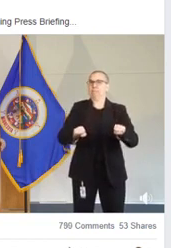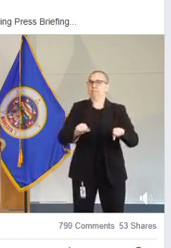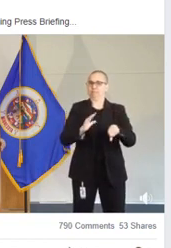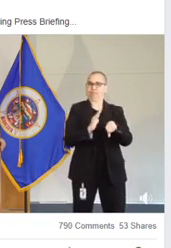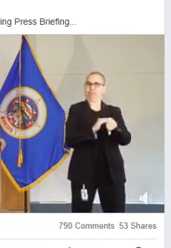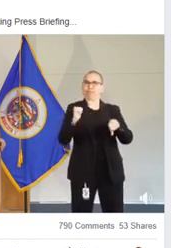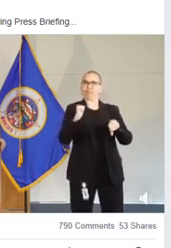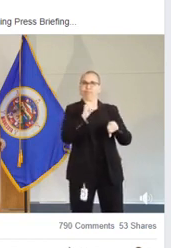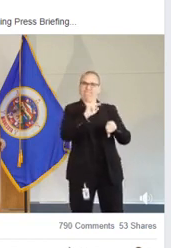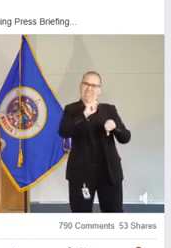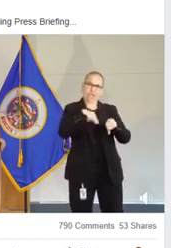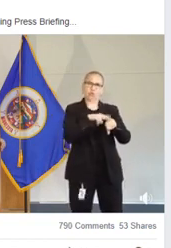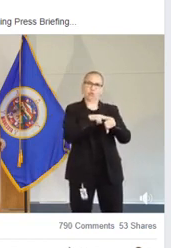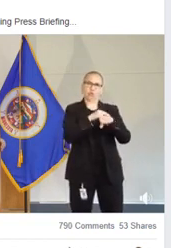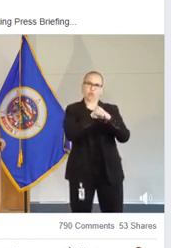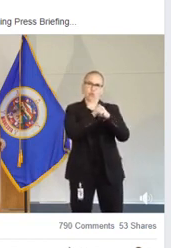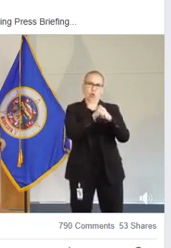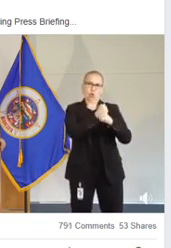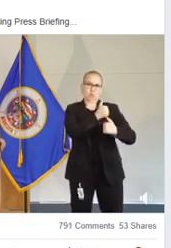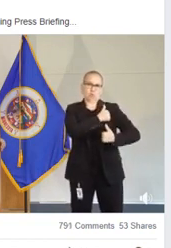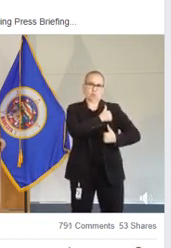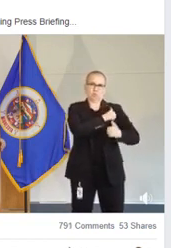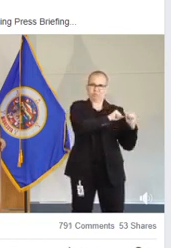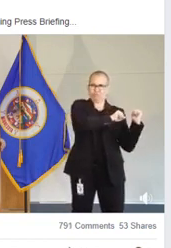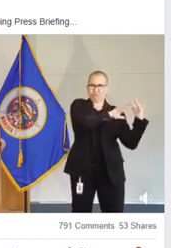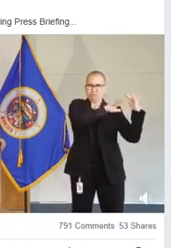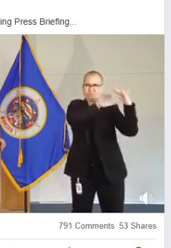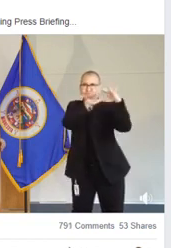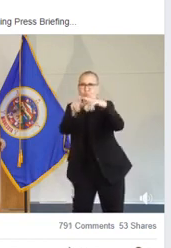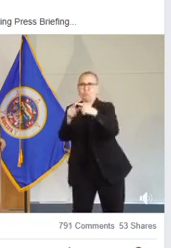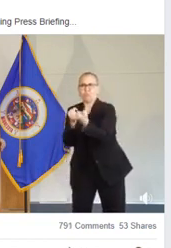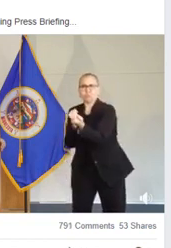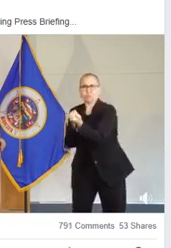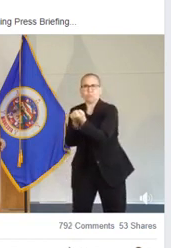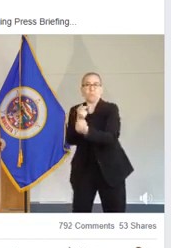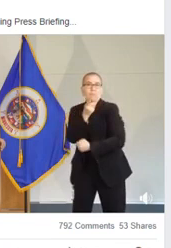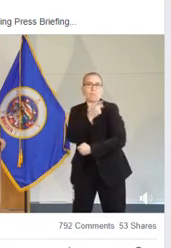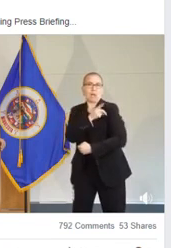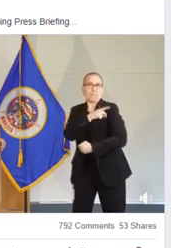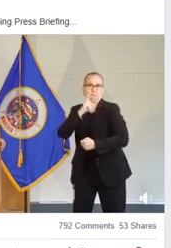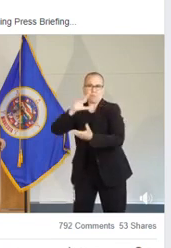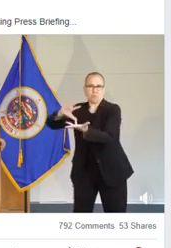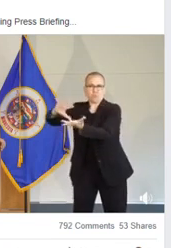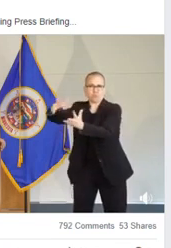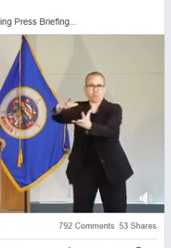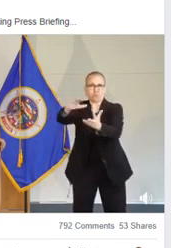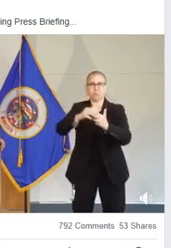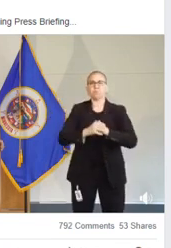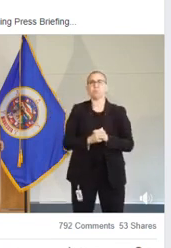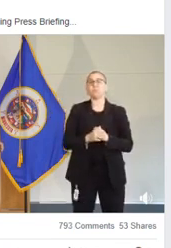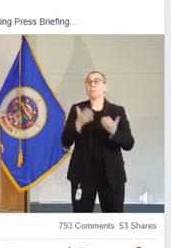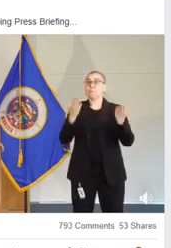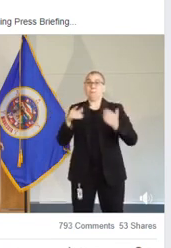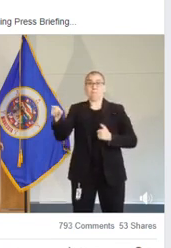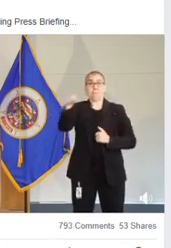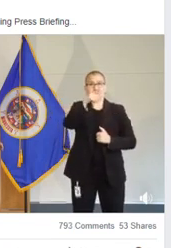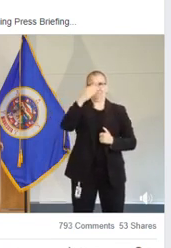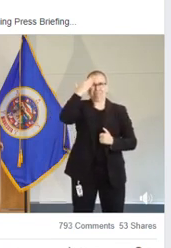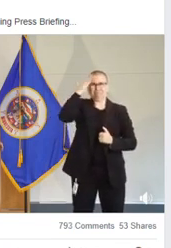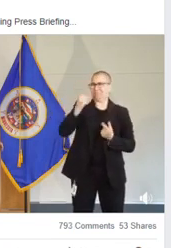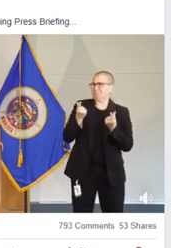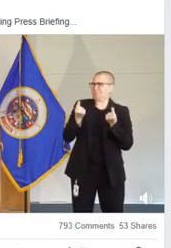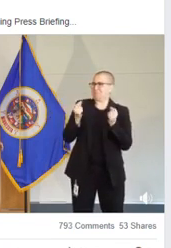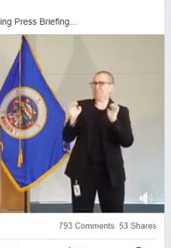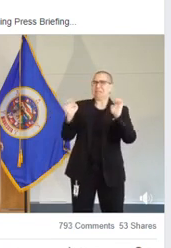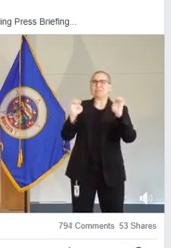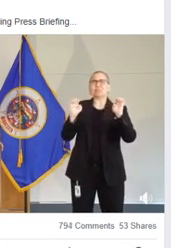in support of Minneapolis. For those of you that may not understand how emergency management works in Minnesota, I'm just going to take a quick